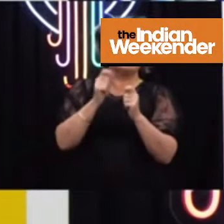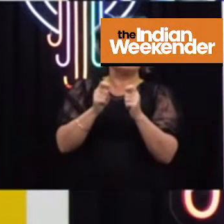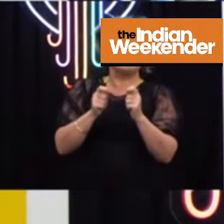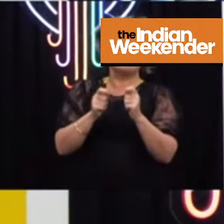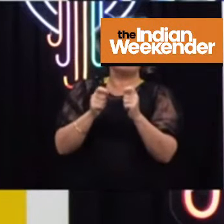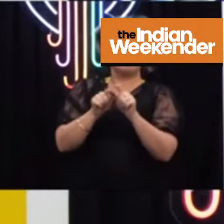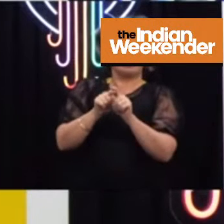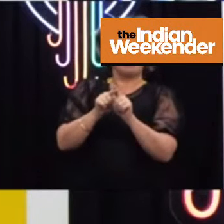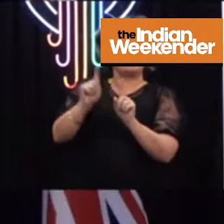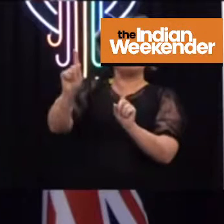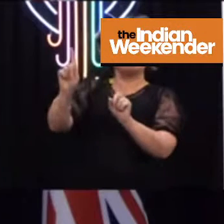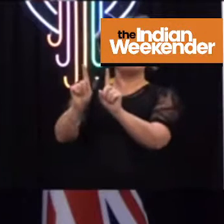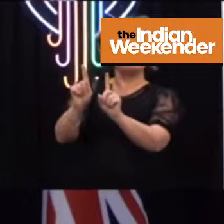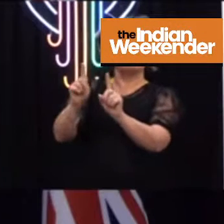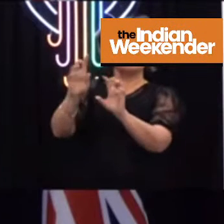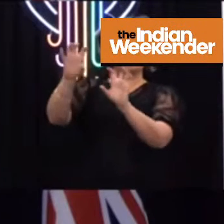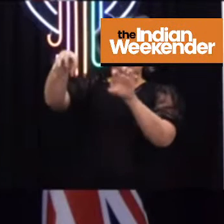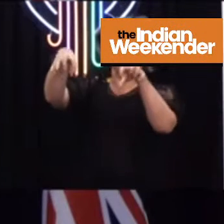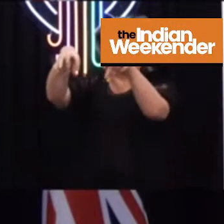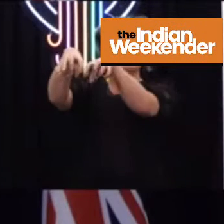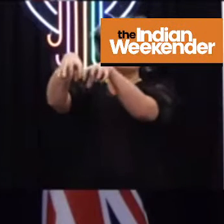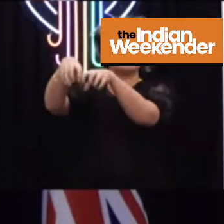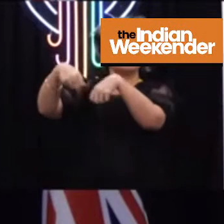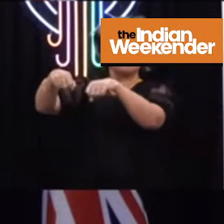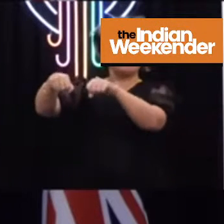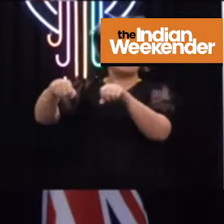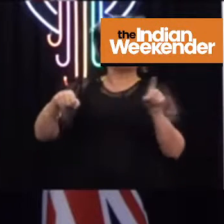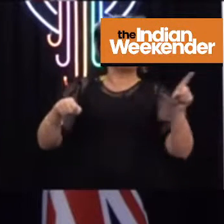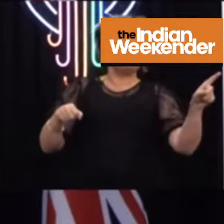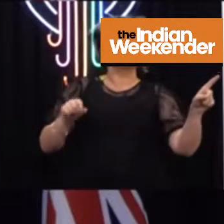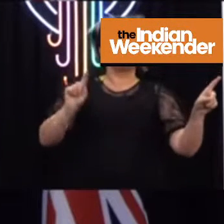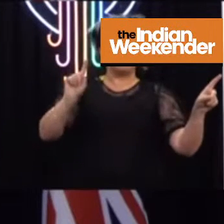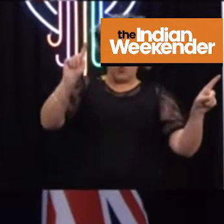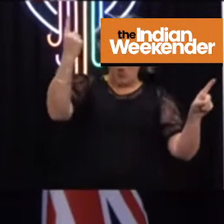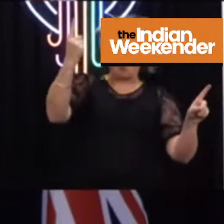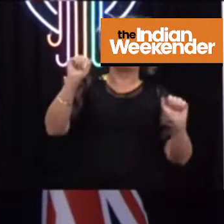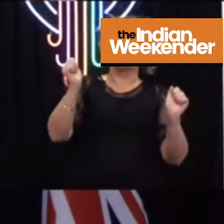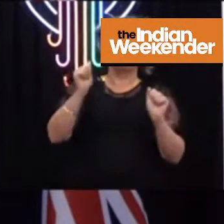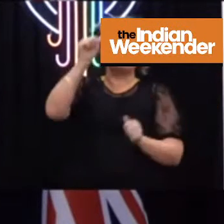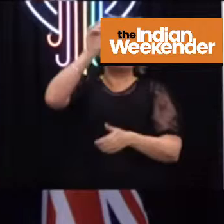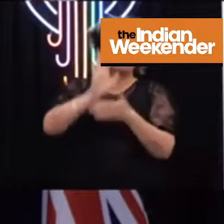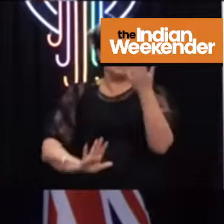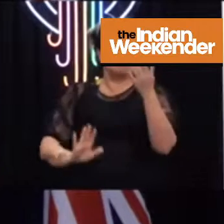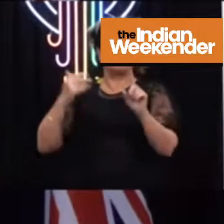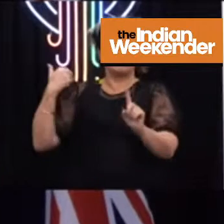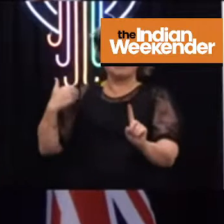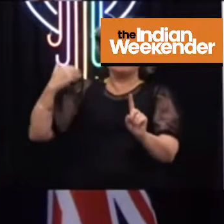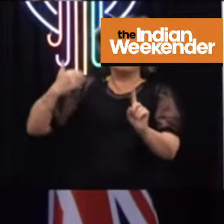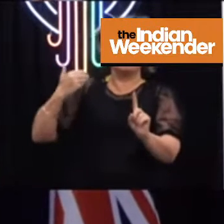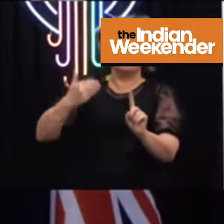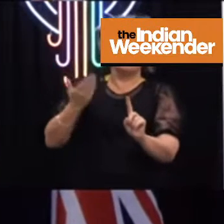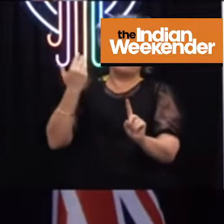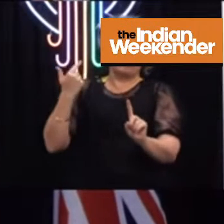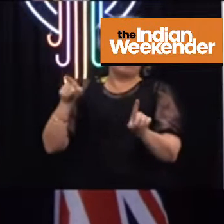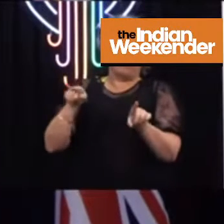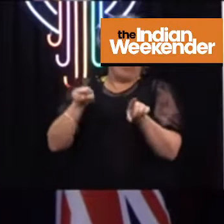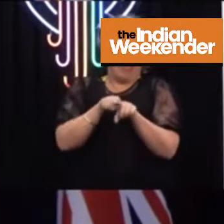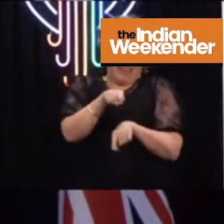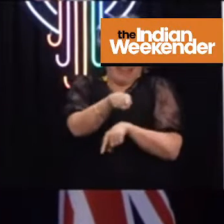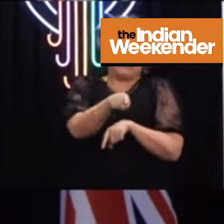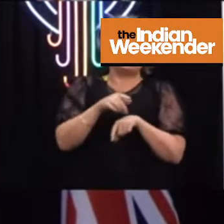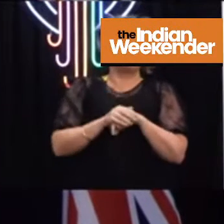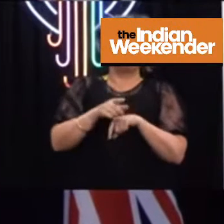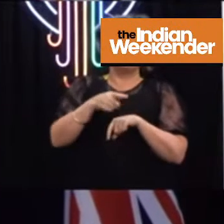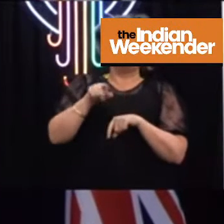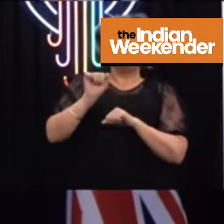look, I take advice from our team in Auckland. They've been doing this for a while through several outbreaks now, and their current thinking